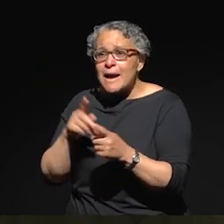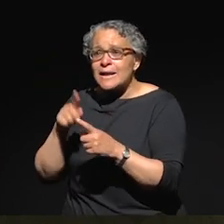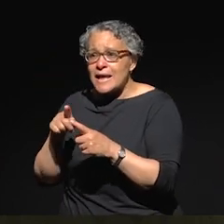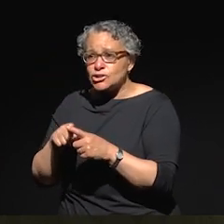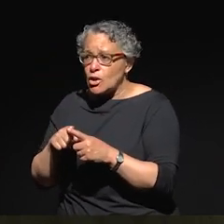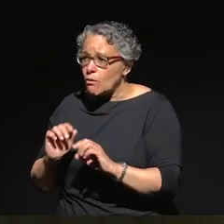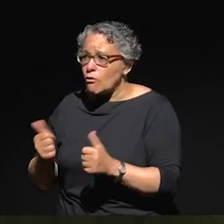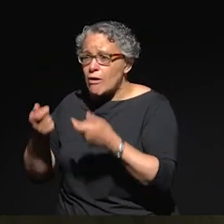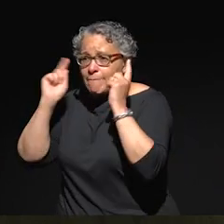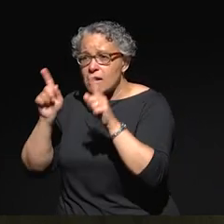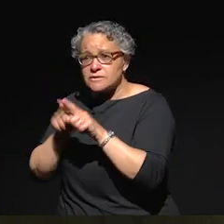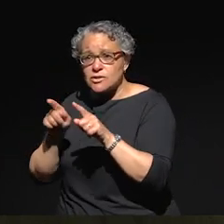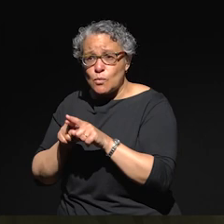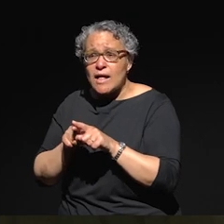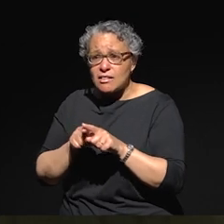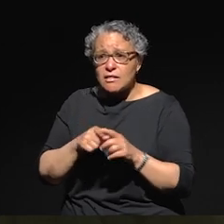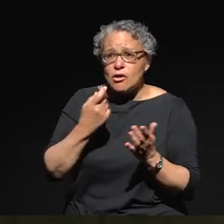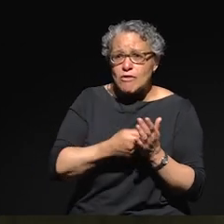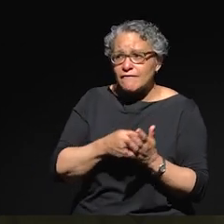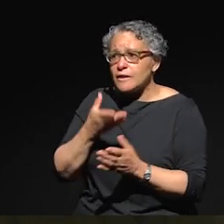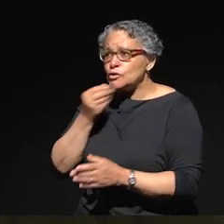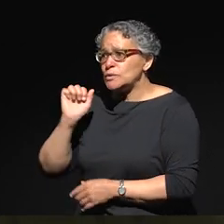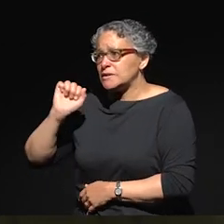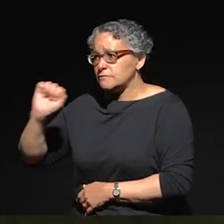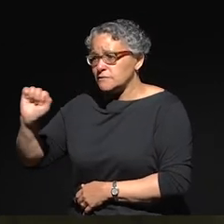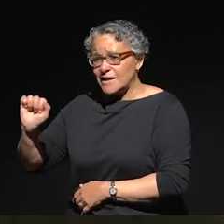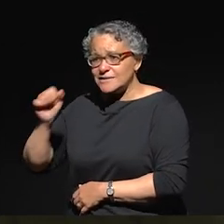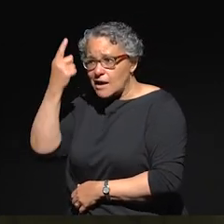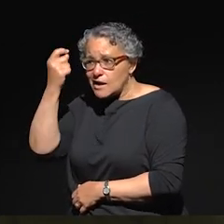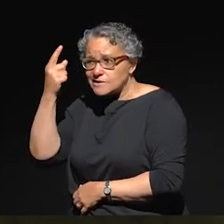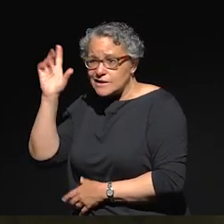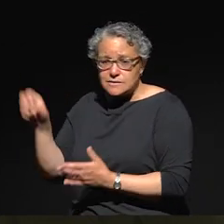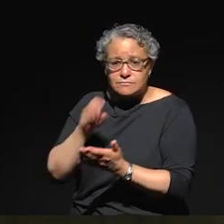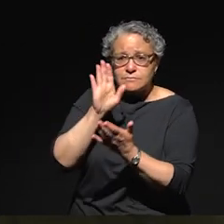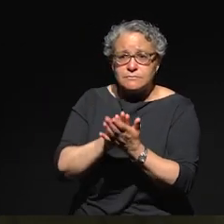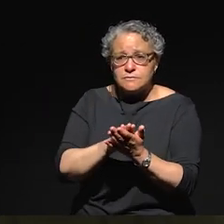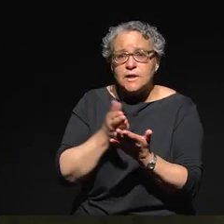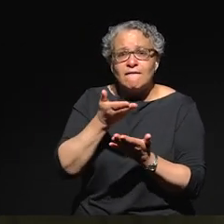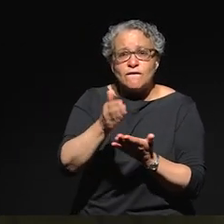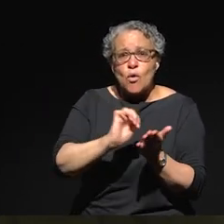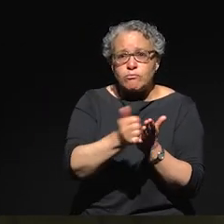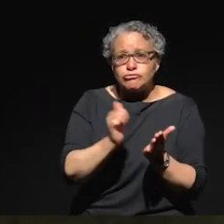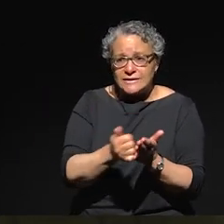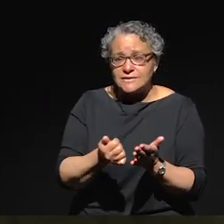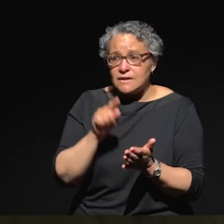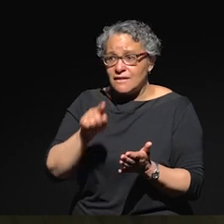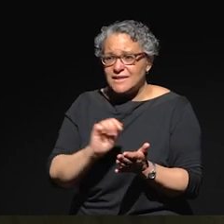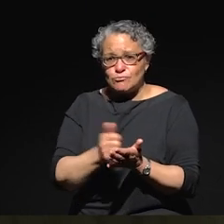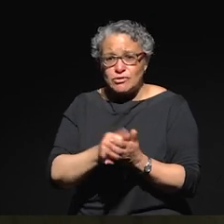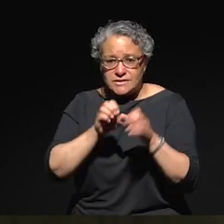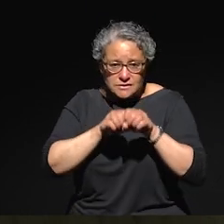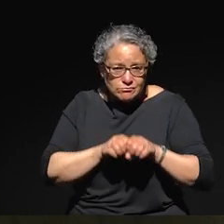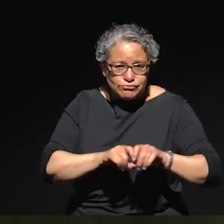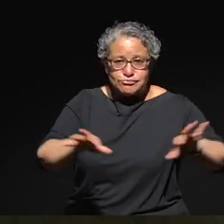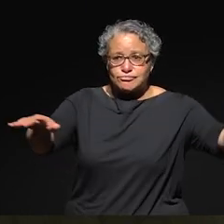and here he's appropriating ideas from Michelangelo to show what he can do. This was immensely influential, this print, and had wide circulation.